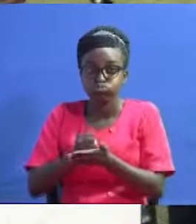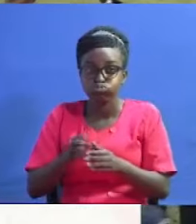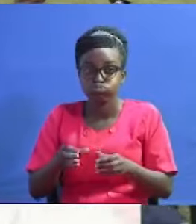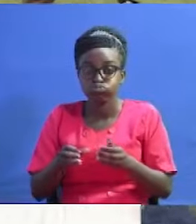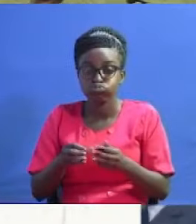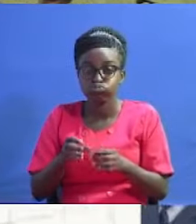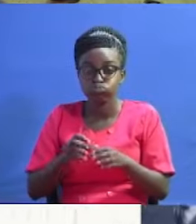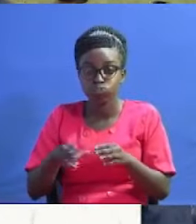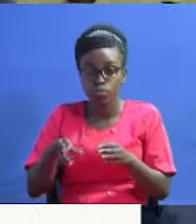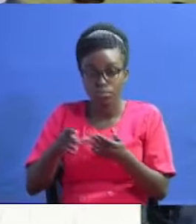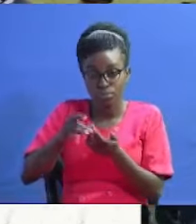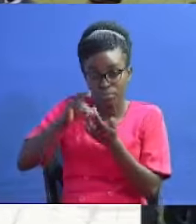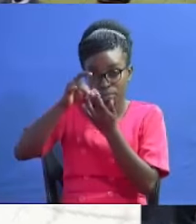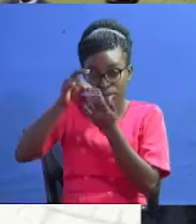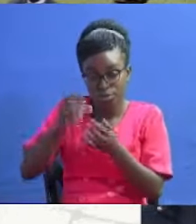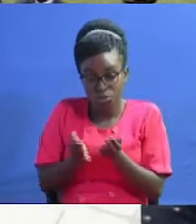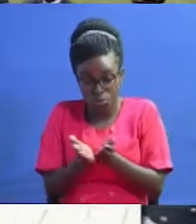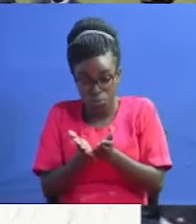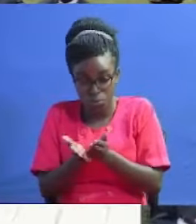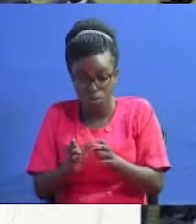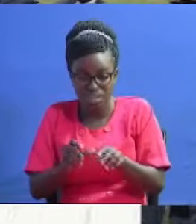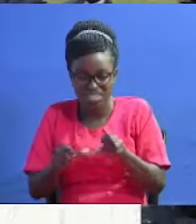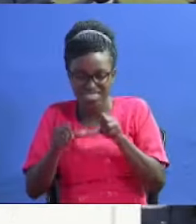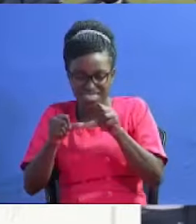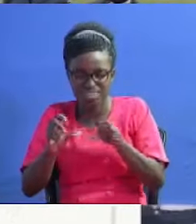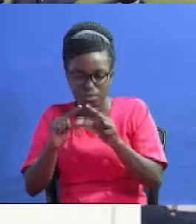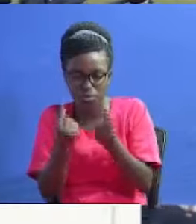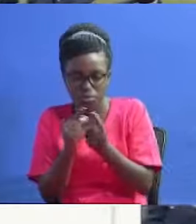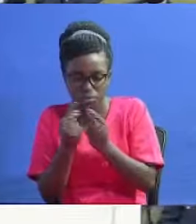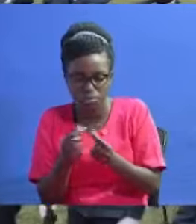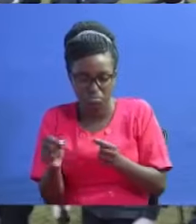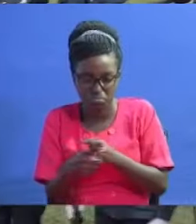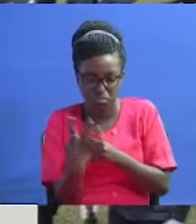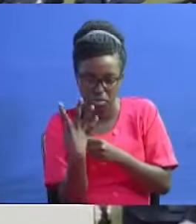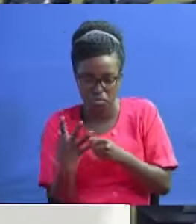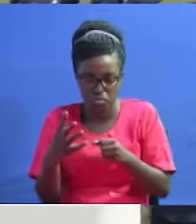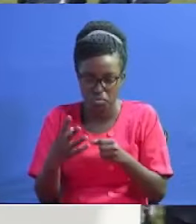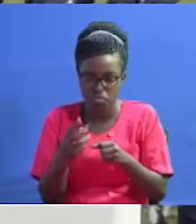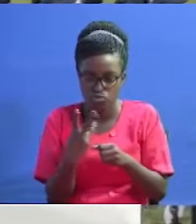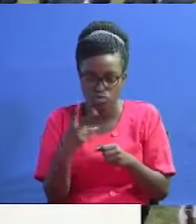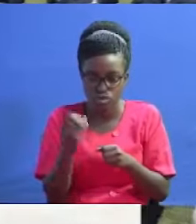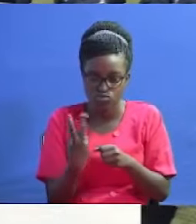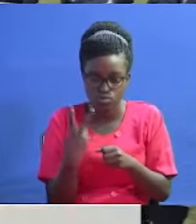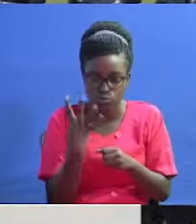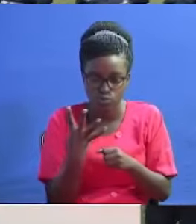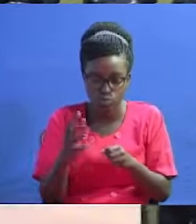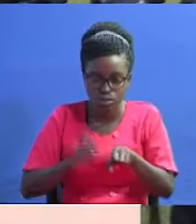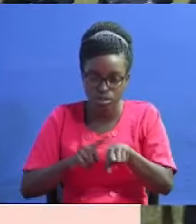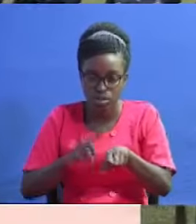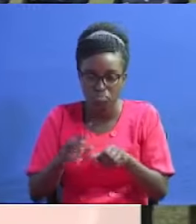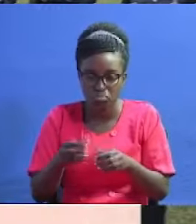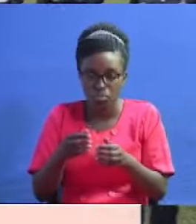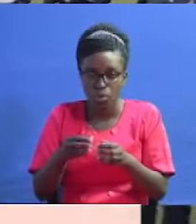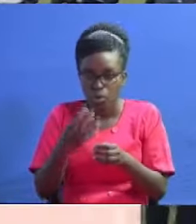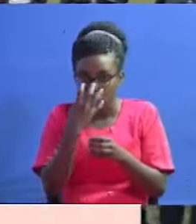Operation Group, are expected to touch down in Haiti around May 24th in alignment with President William Ruto's official